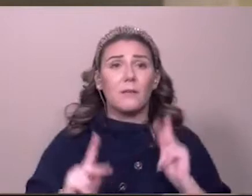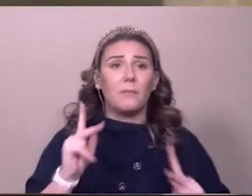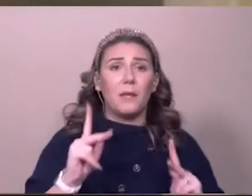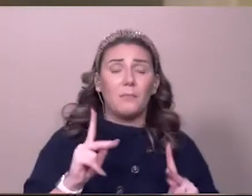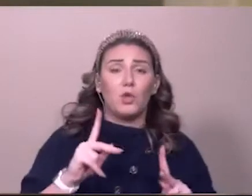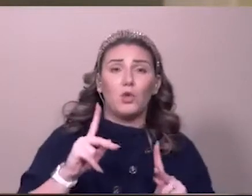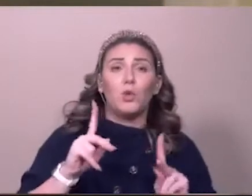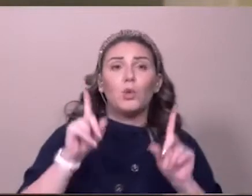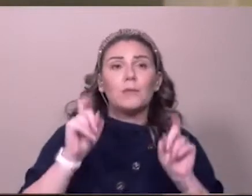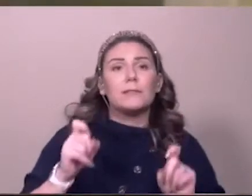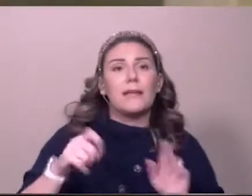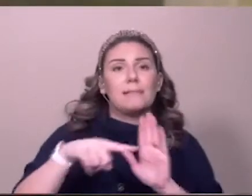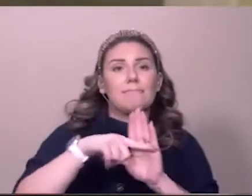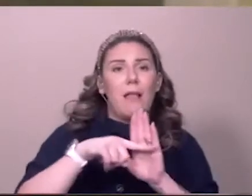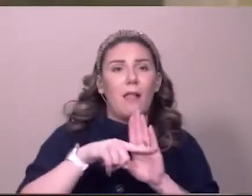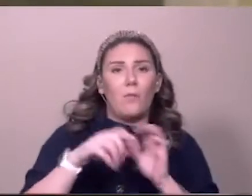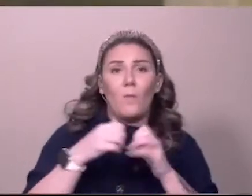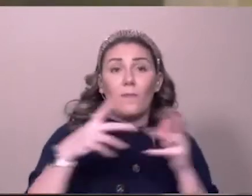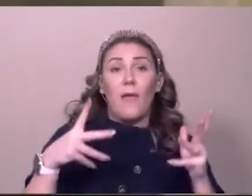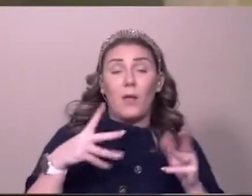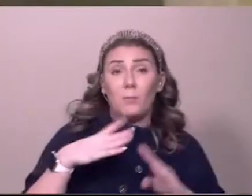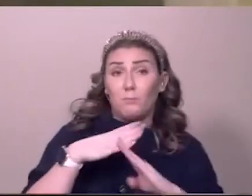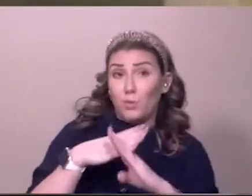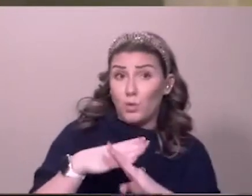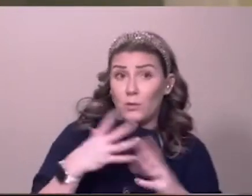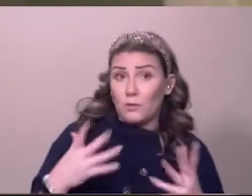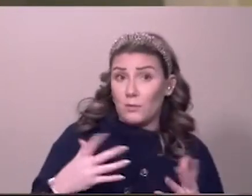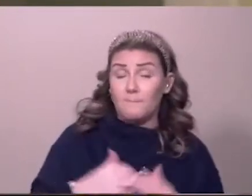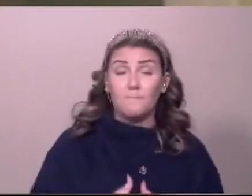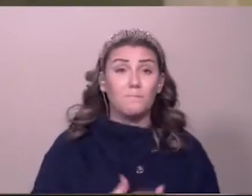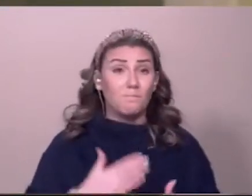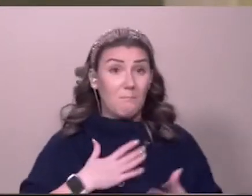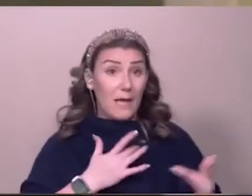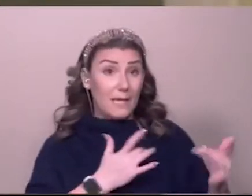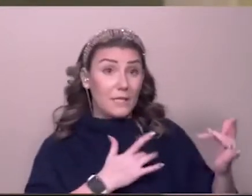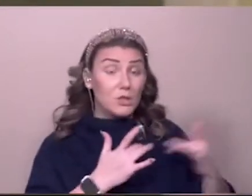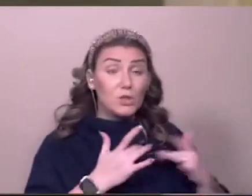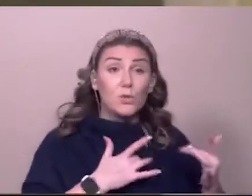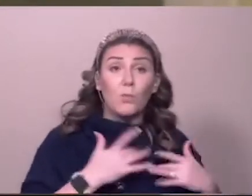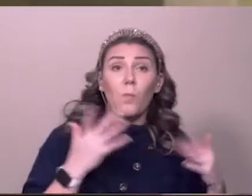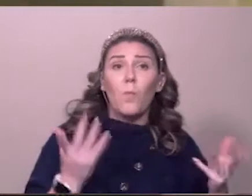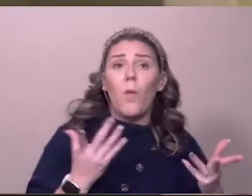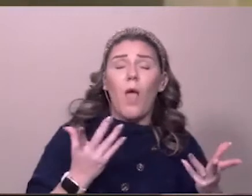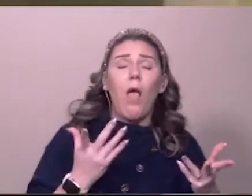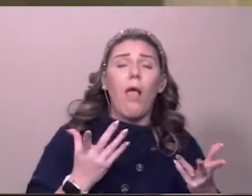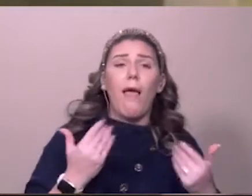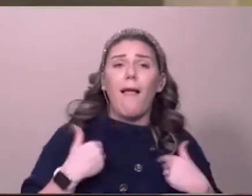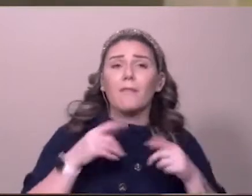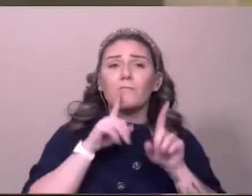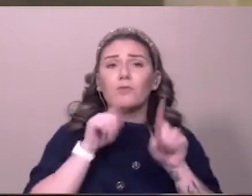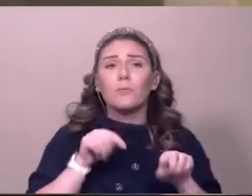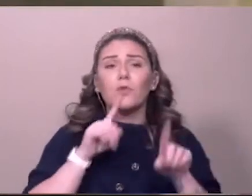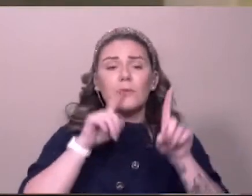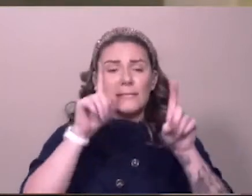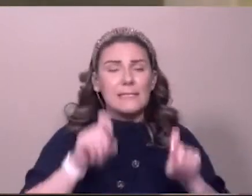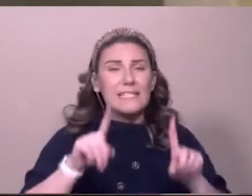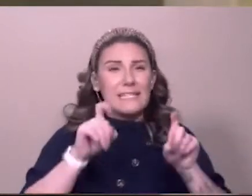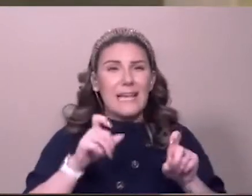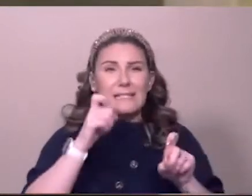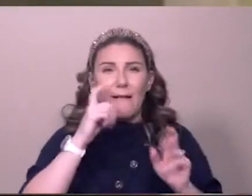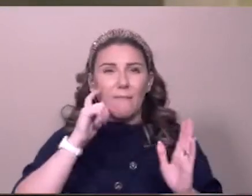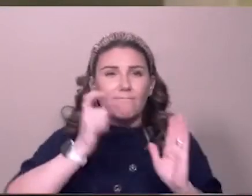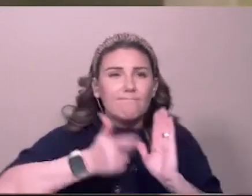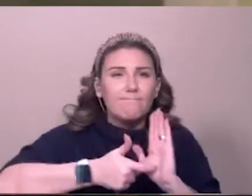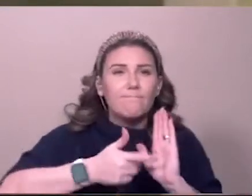negative with no background immunity. So my concern is, and I know there have been reports that the test is not picking up some